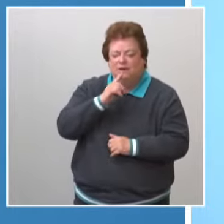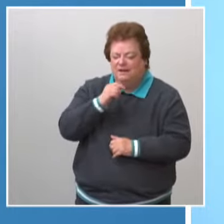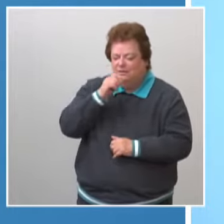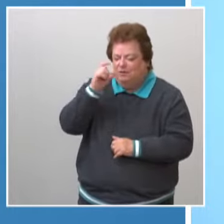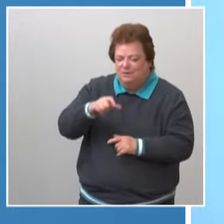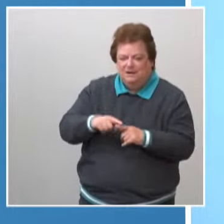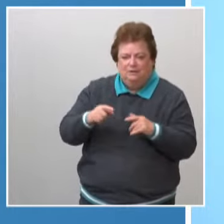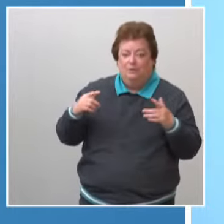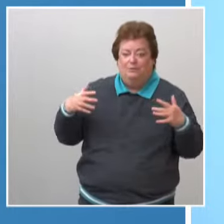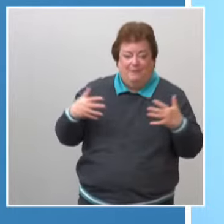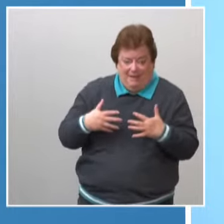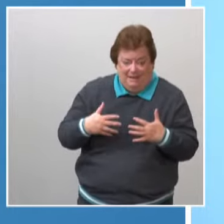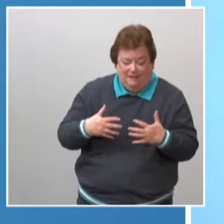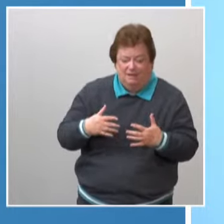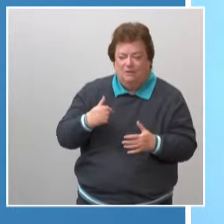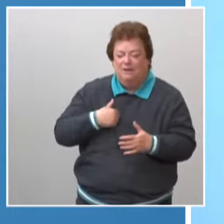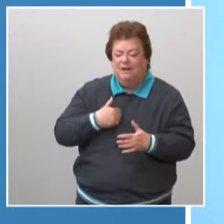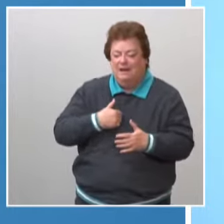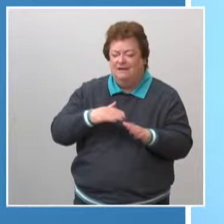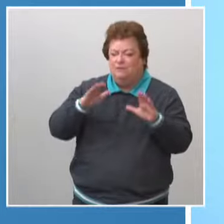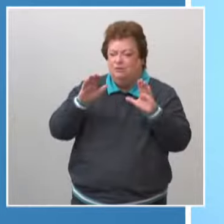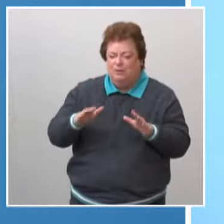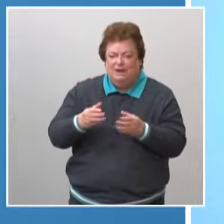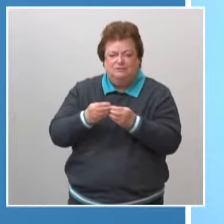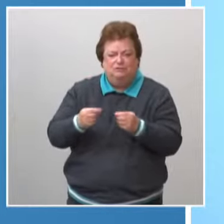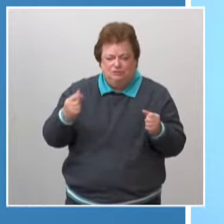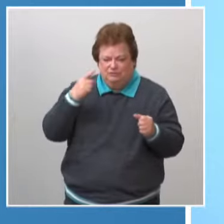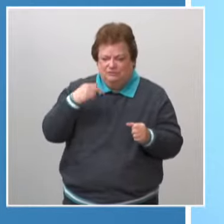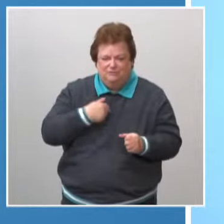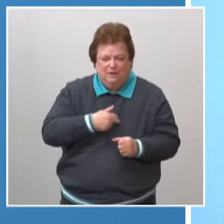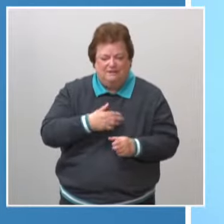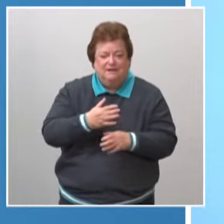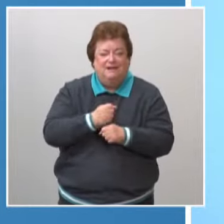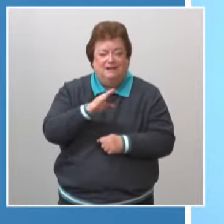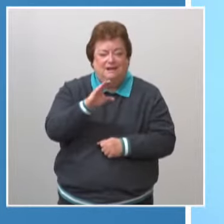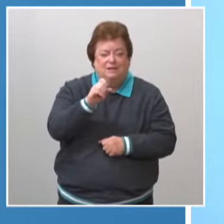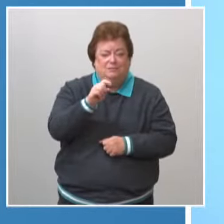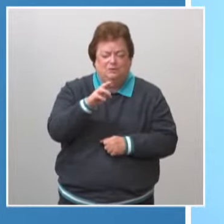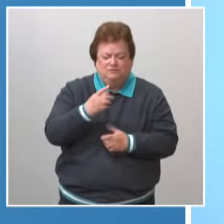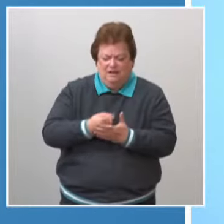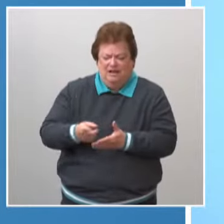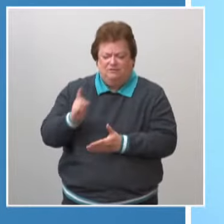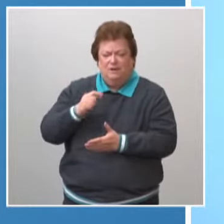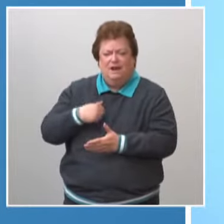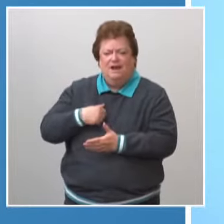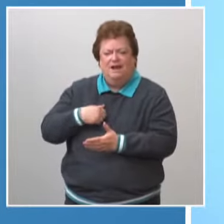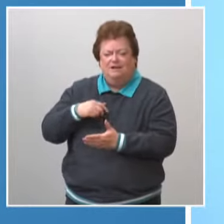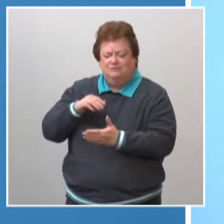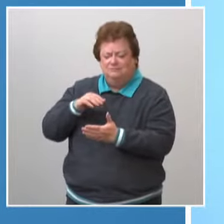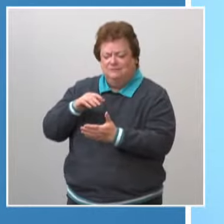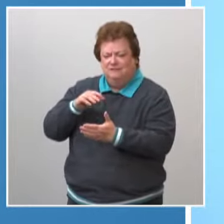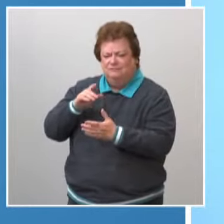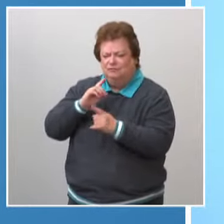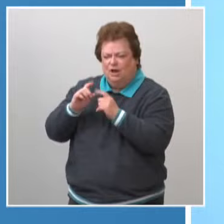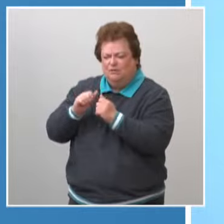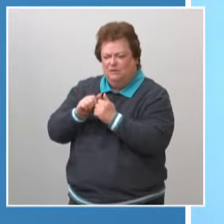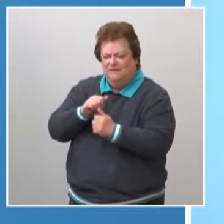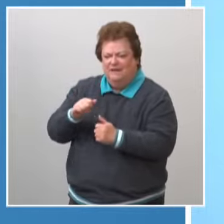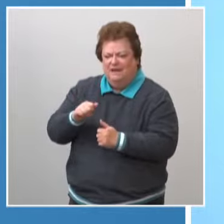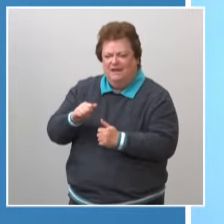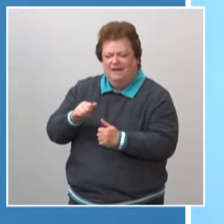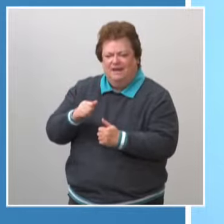panic. There are great solutions for us out there. Get boosted. I talked to a pulmonologist last week who said that he had not seen any